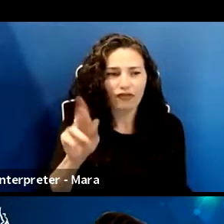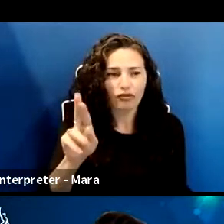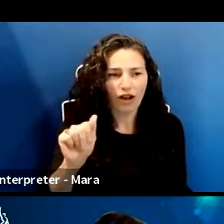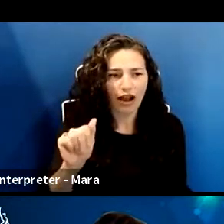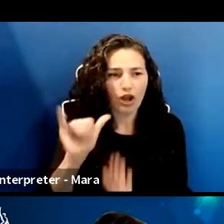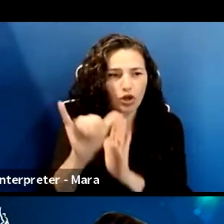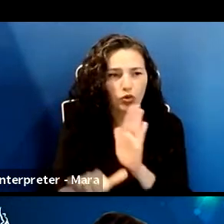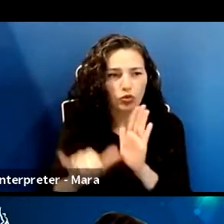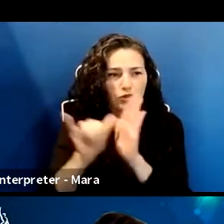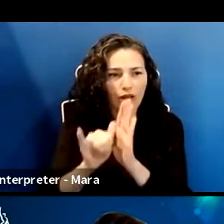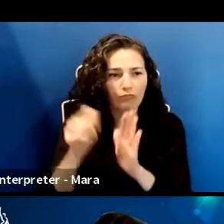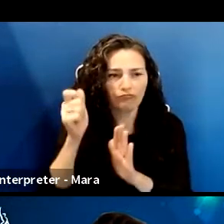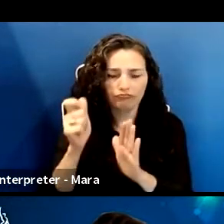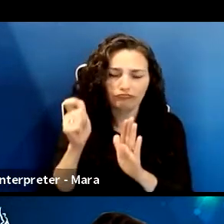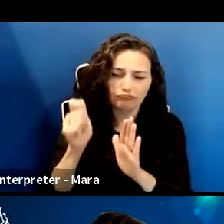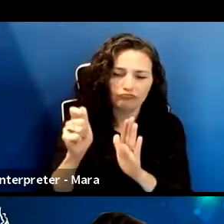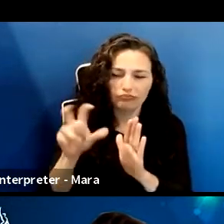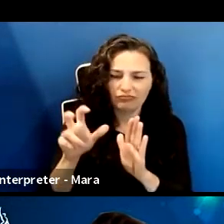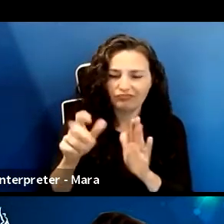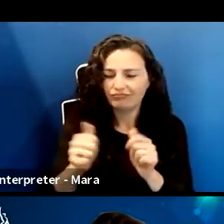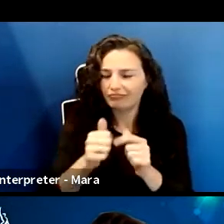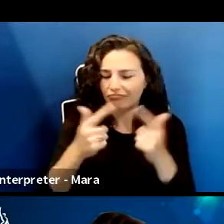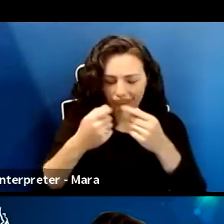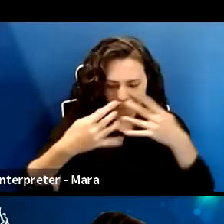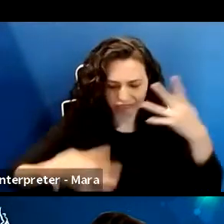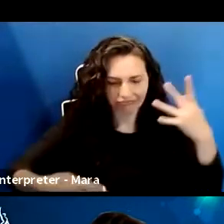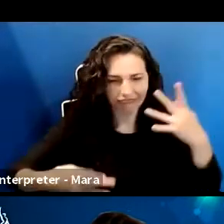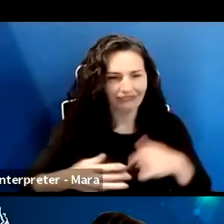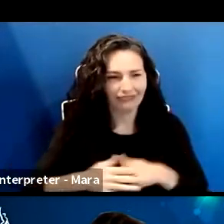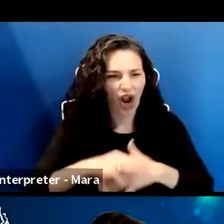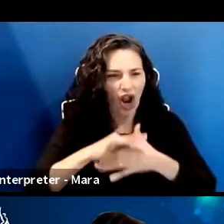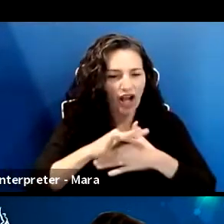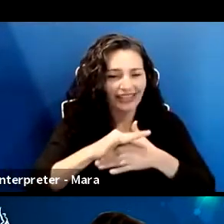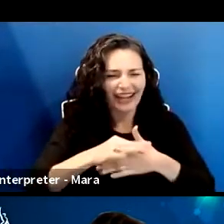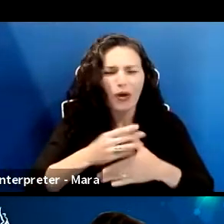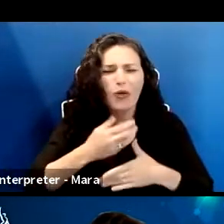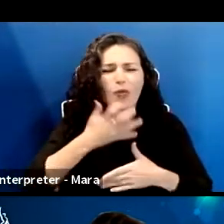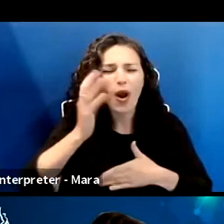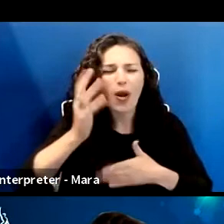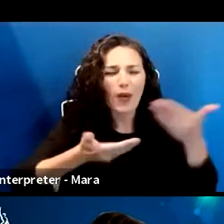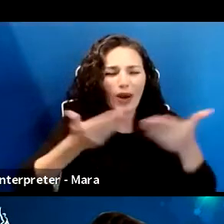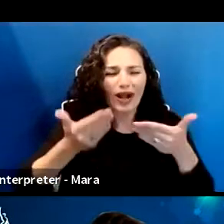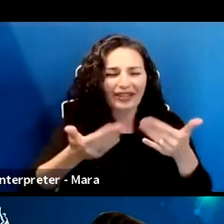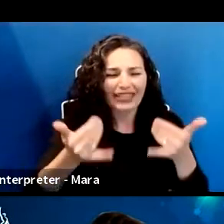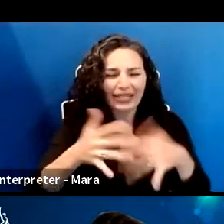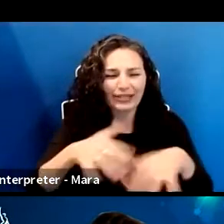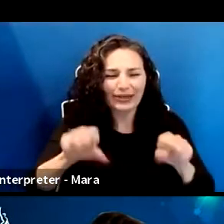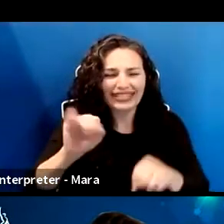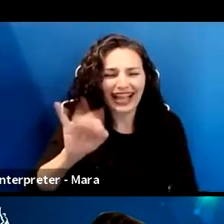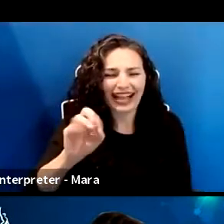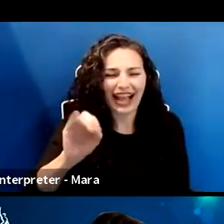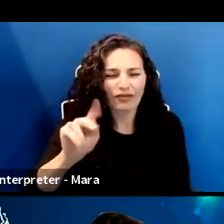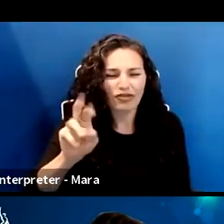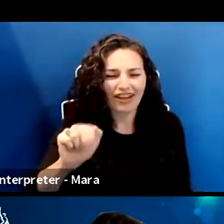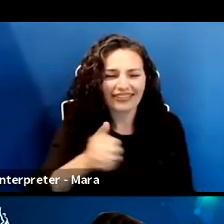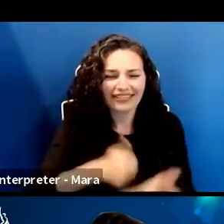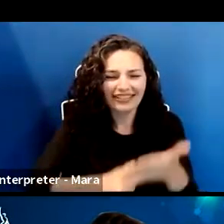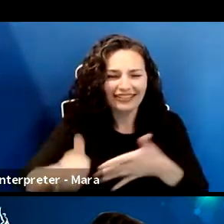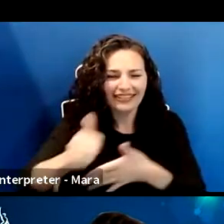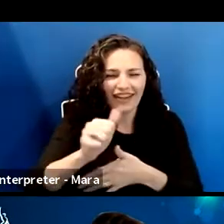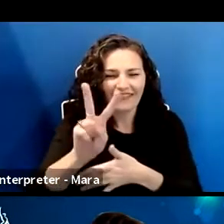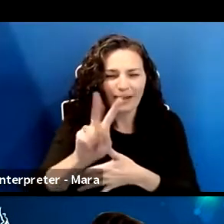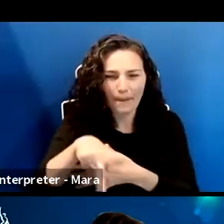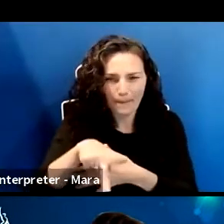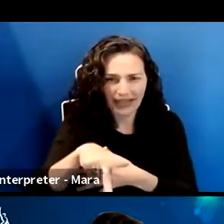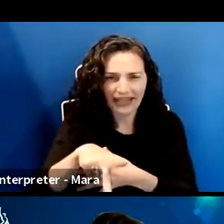great content. Now, please give a warm welcome to today's host, SAG-AFTRA Executive Vice President and New York Local